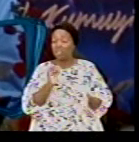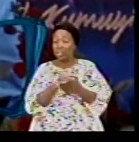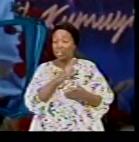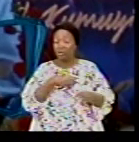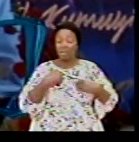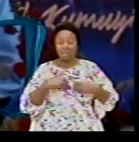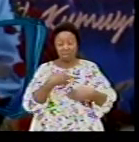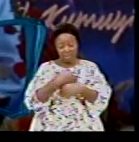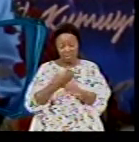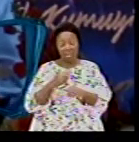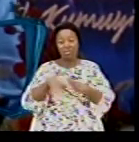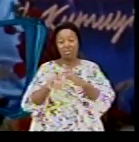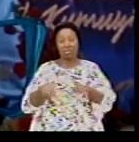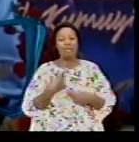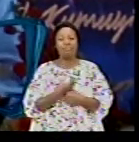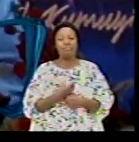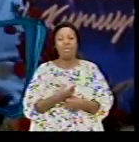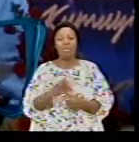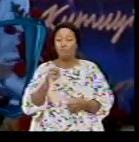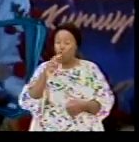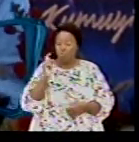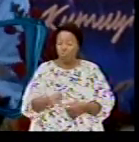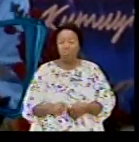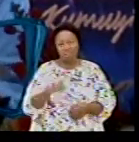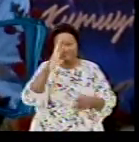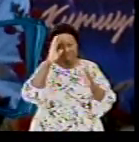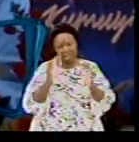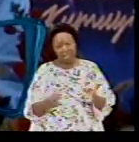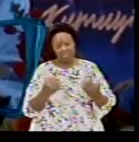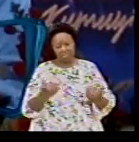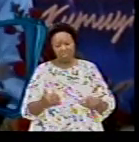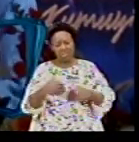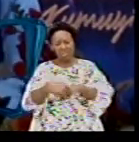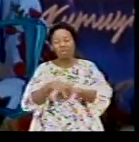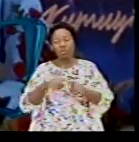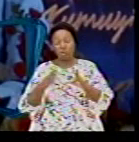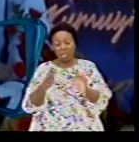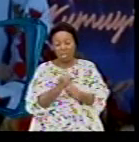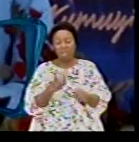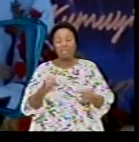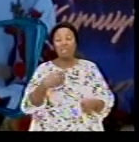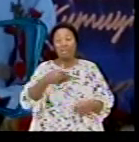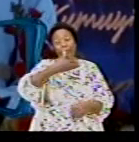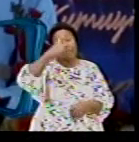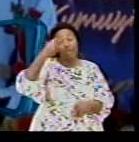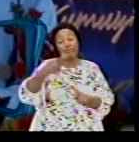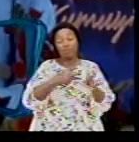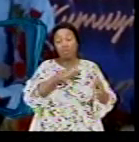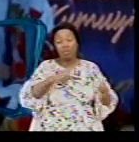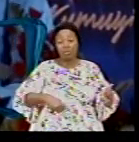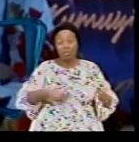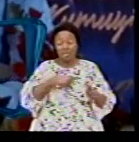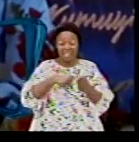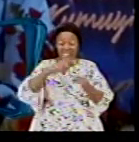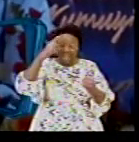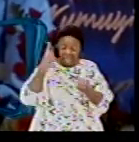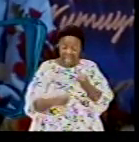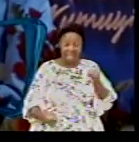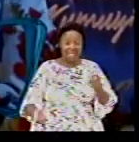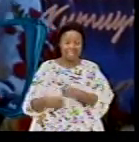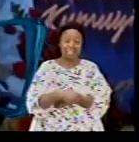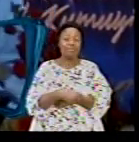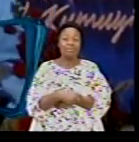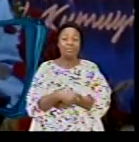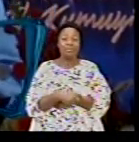You are telling the Lord, I'm not going back with my problem. I'm not going back with my sorrow. I'm